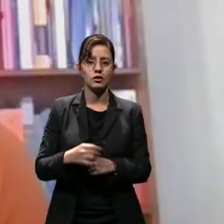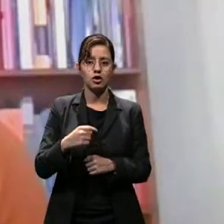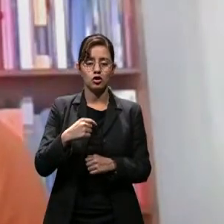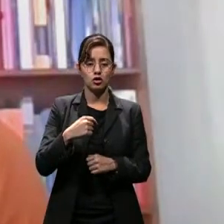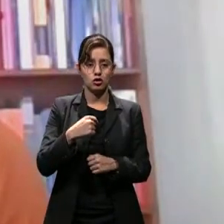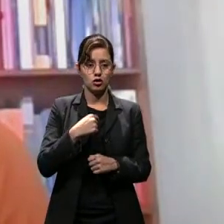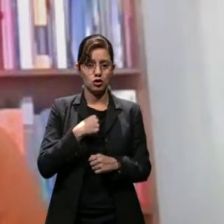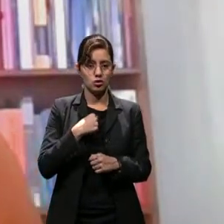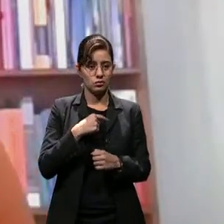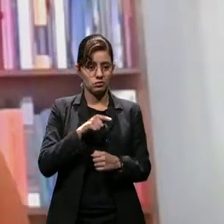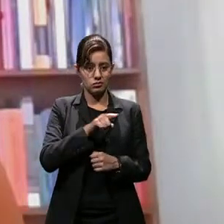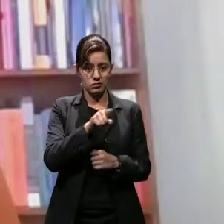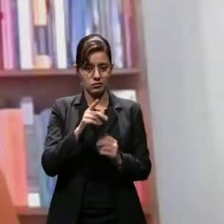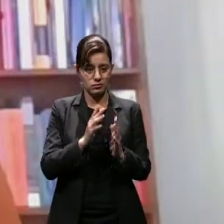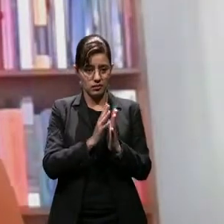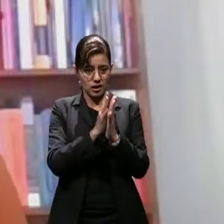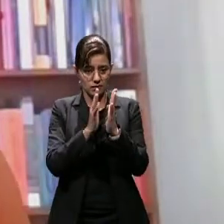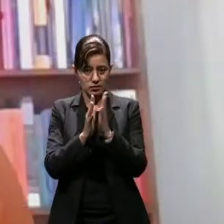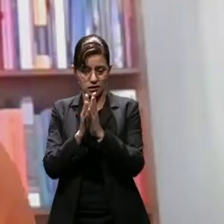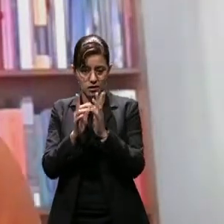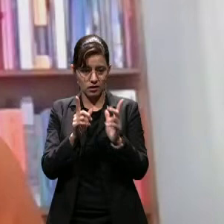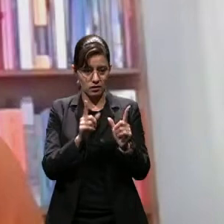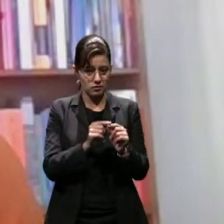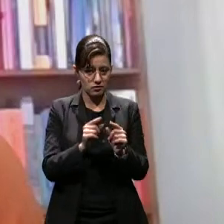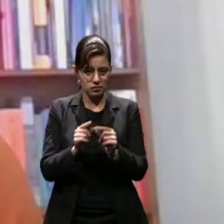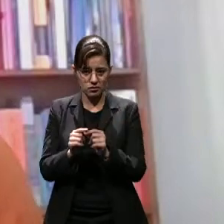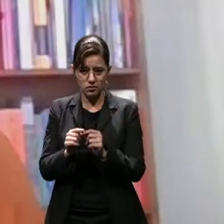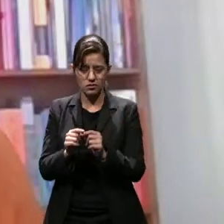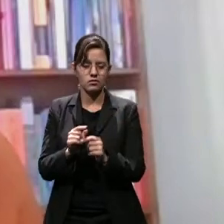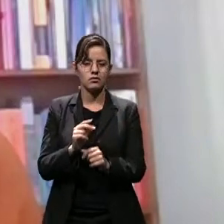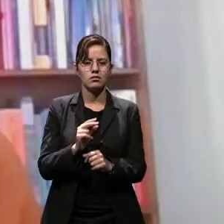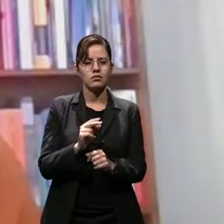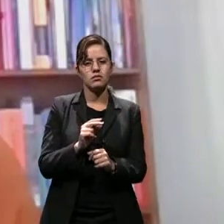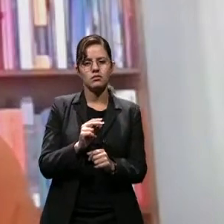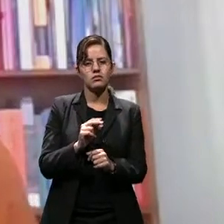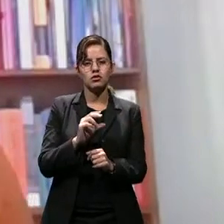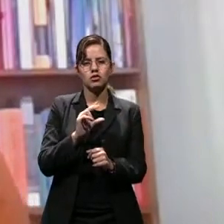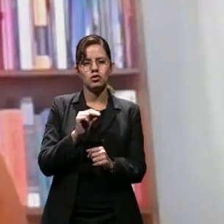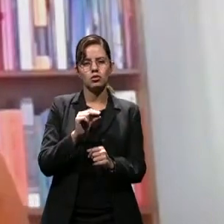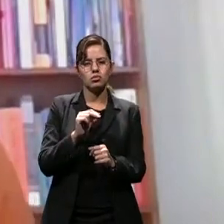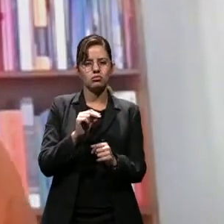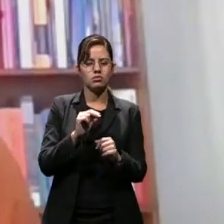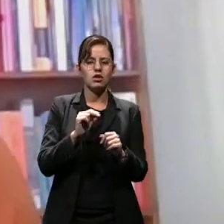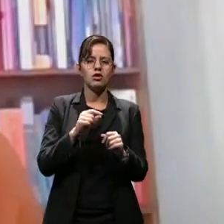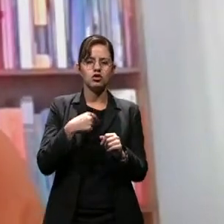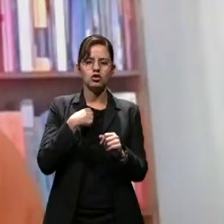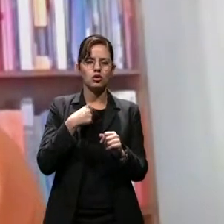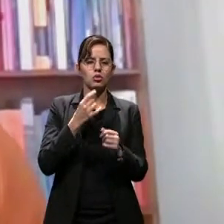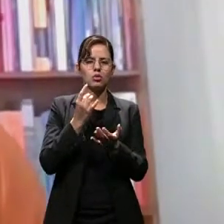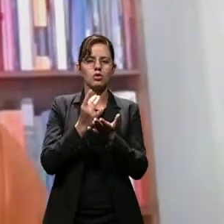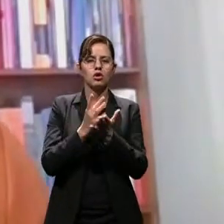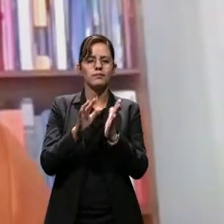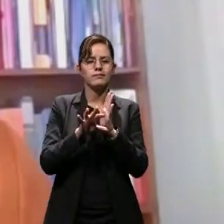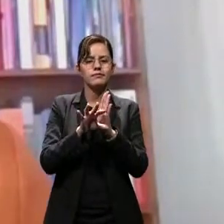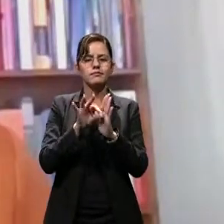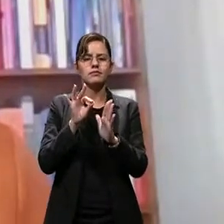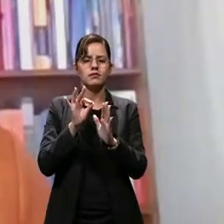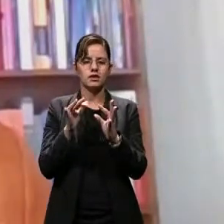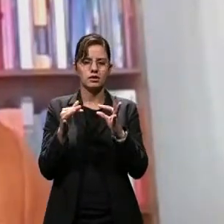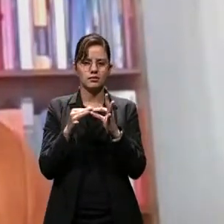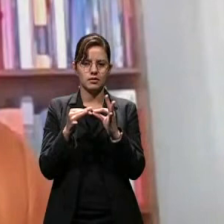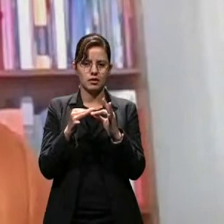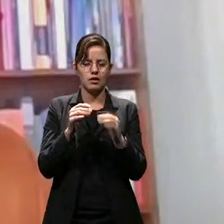What I'm going to do is make some remarks of the elements that have